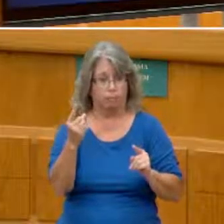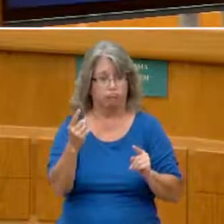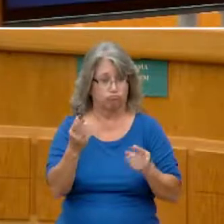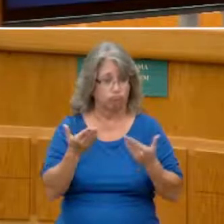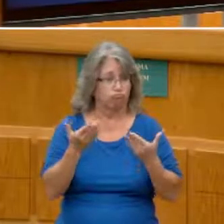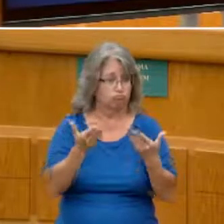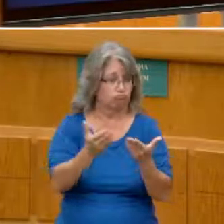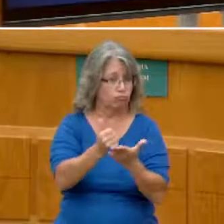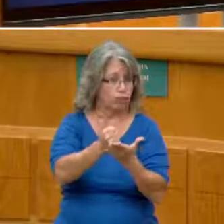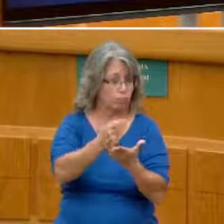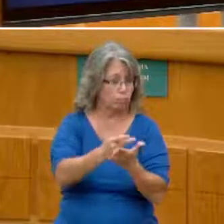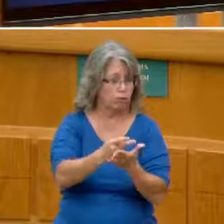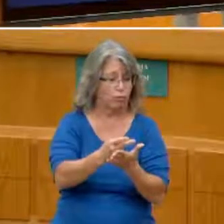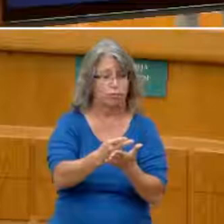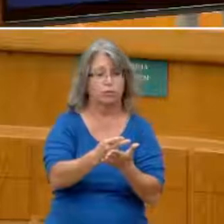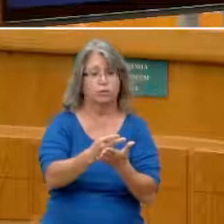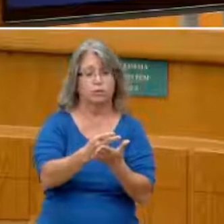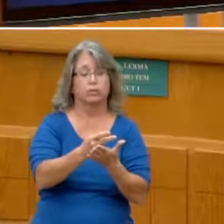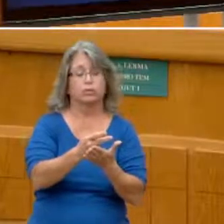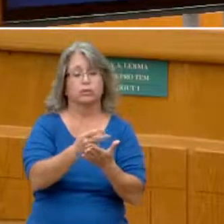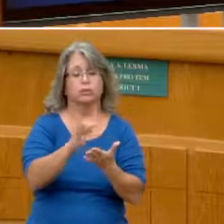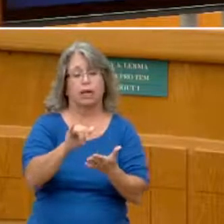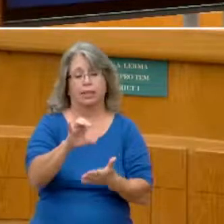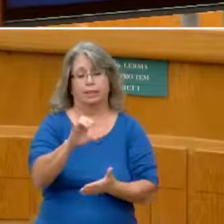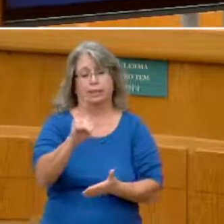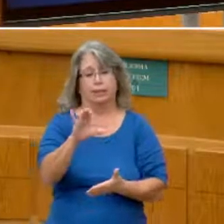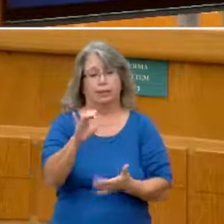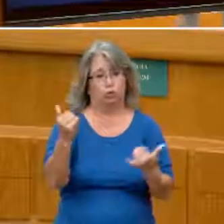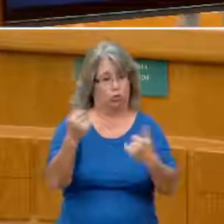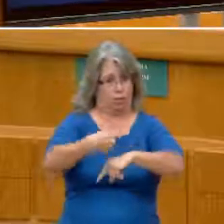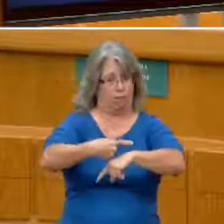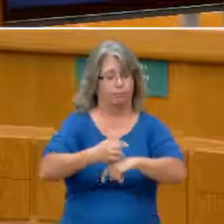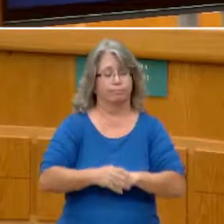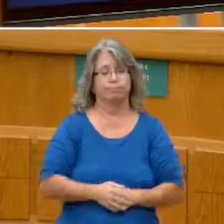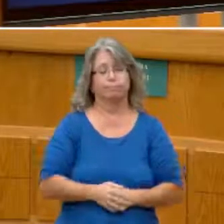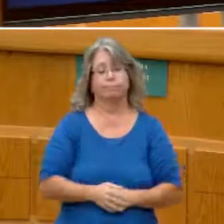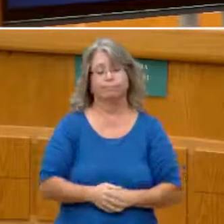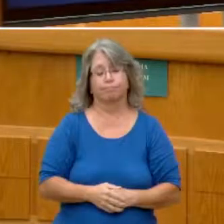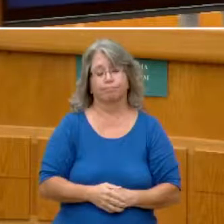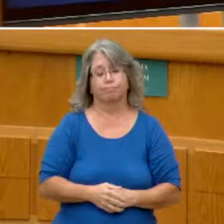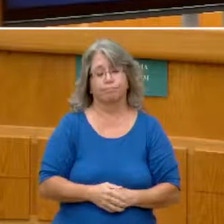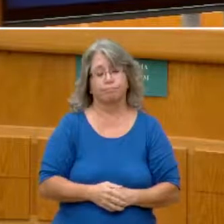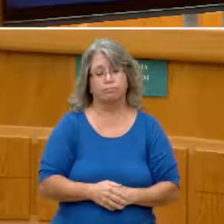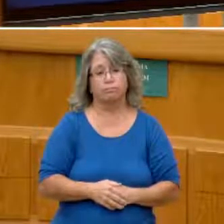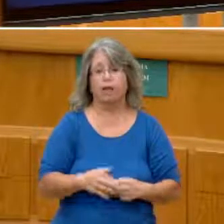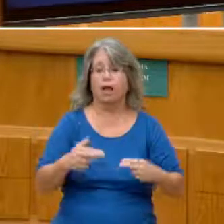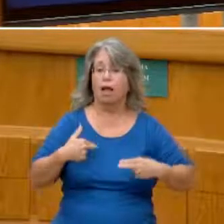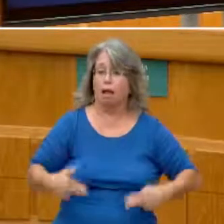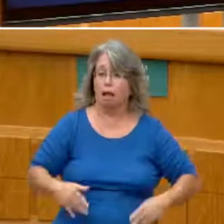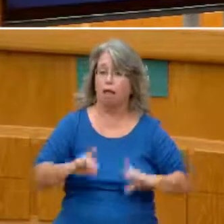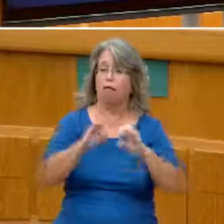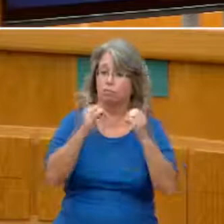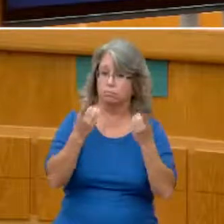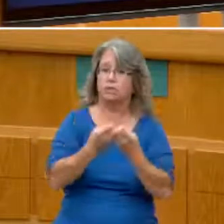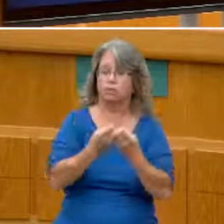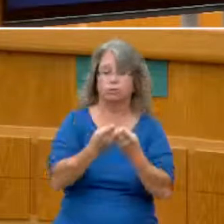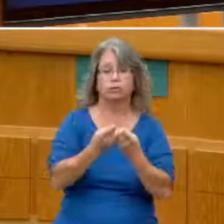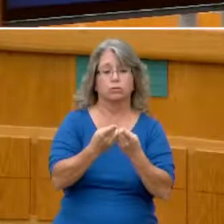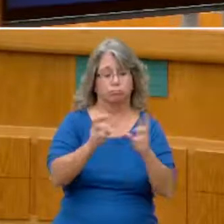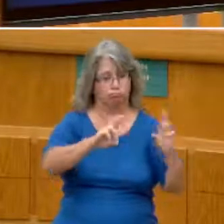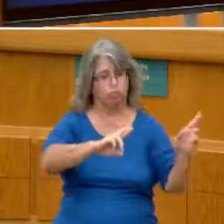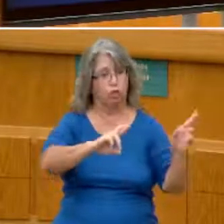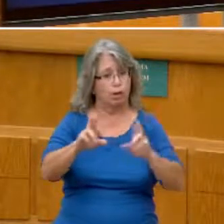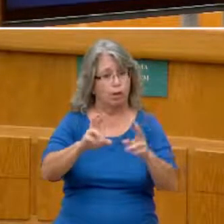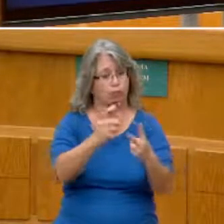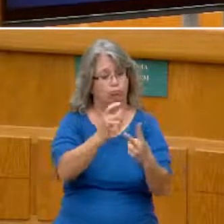for the Pfizer vaccine was approved by the CDC. Our health district is prepared to administer these vaccines for this